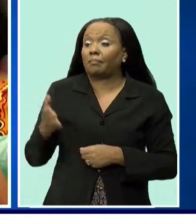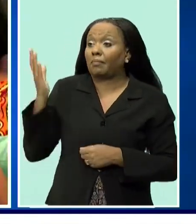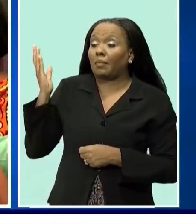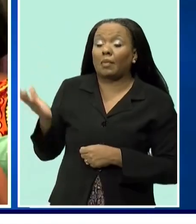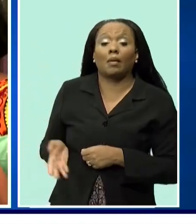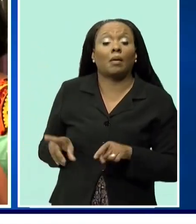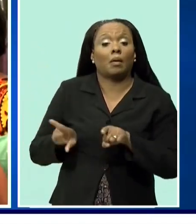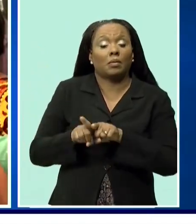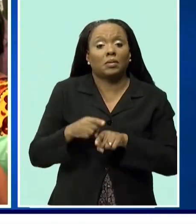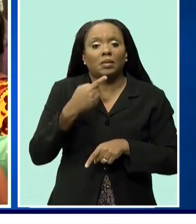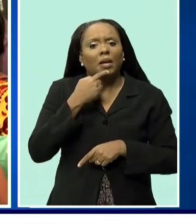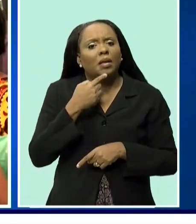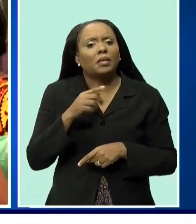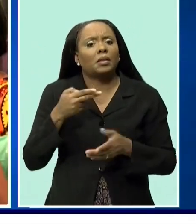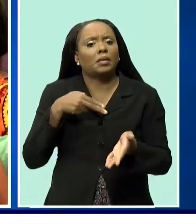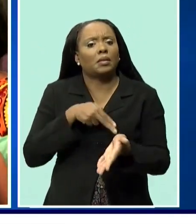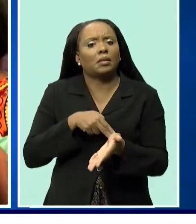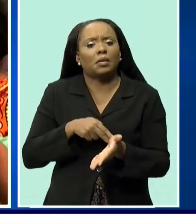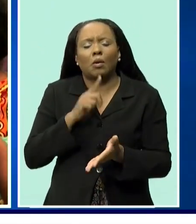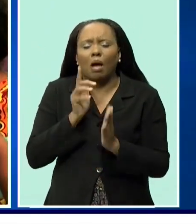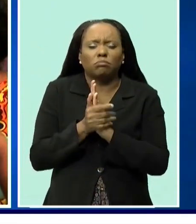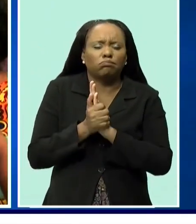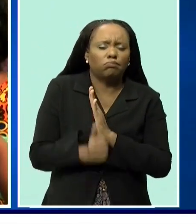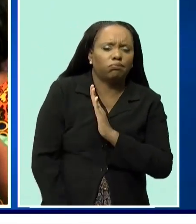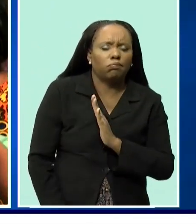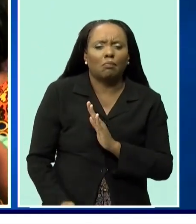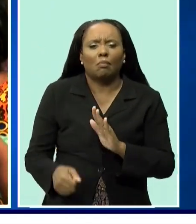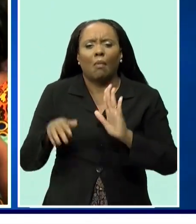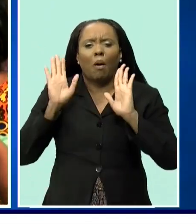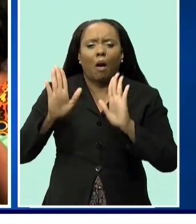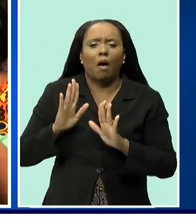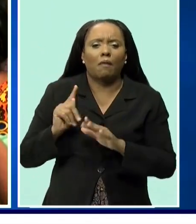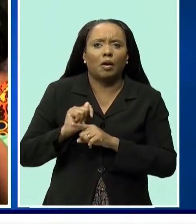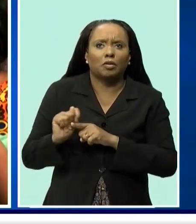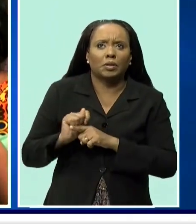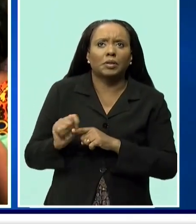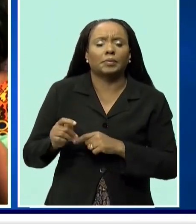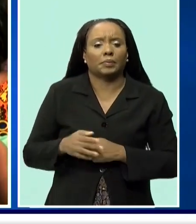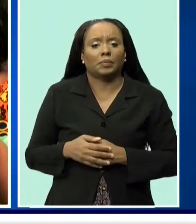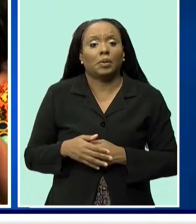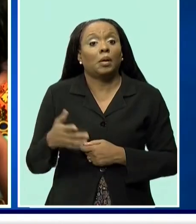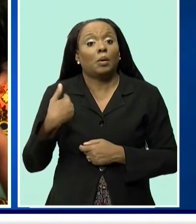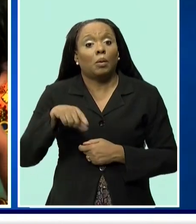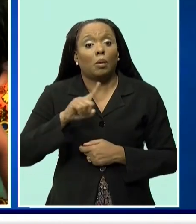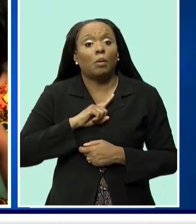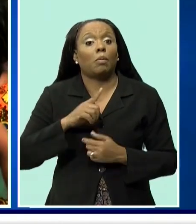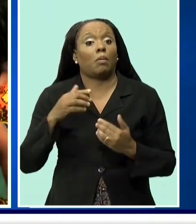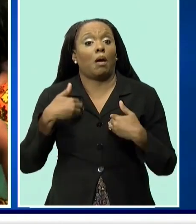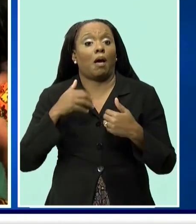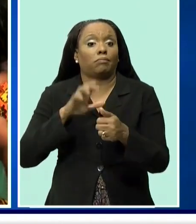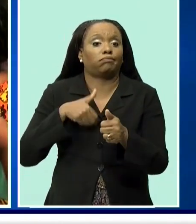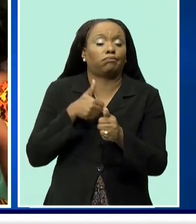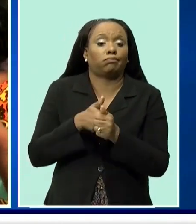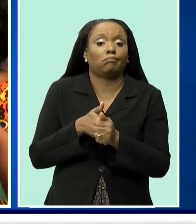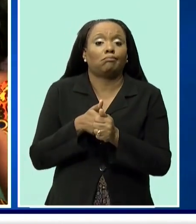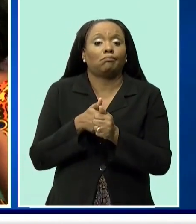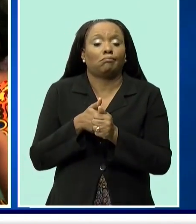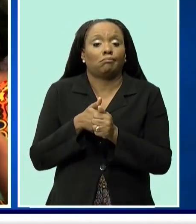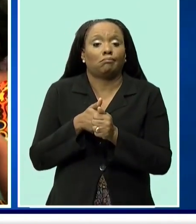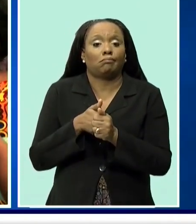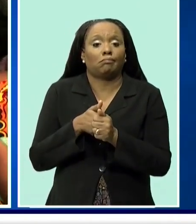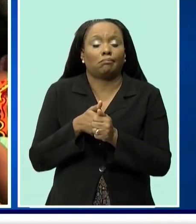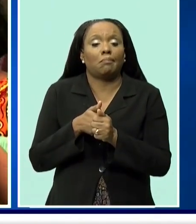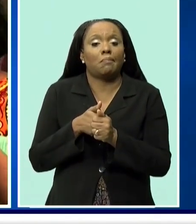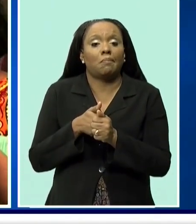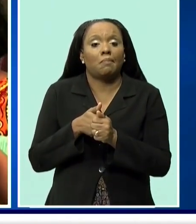that the nurses are well trained. We have had to follow global standards of training in terms of